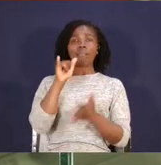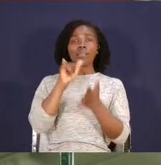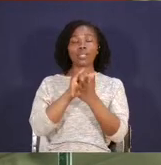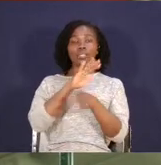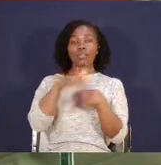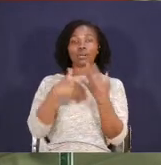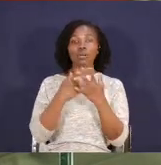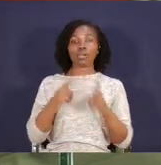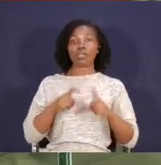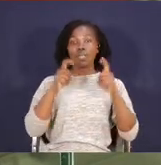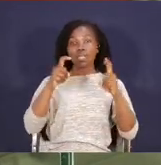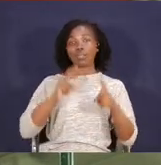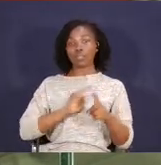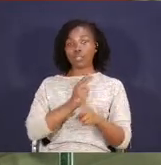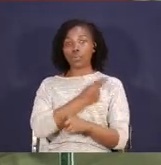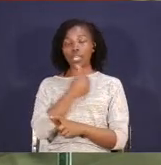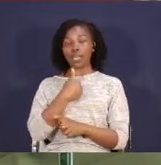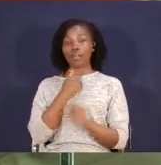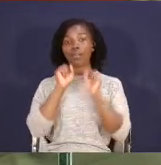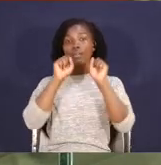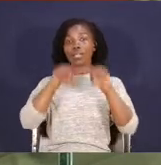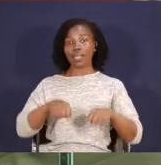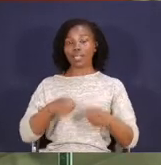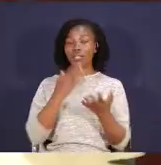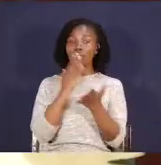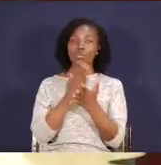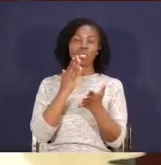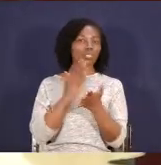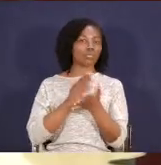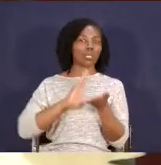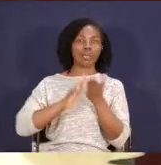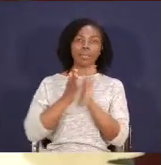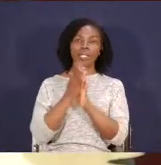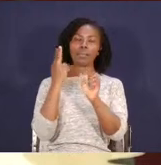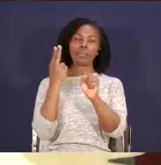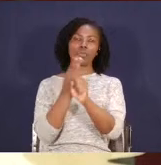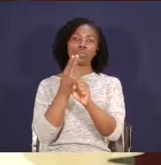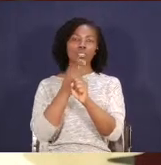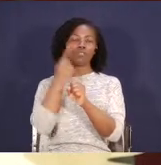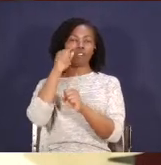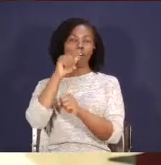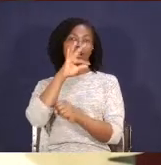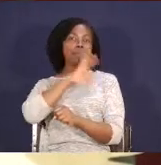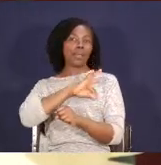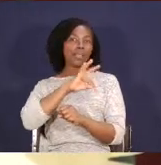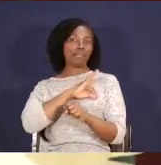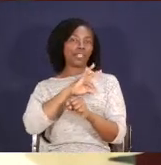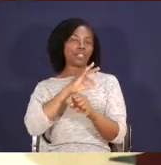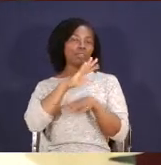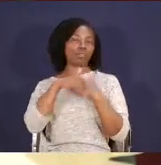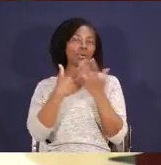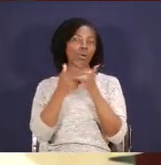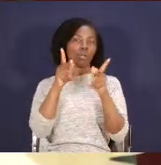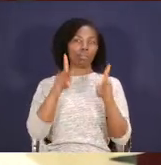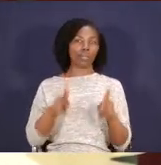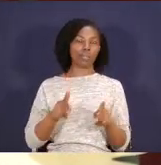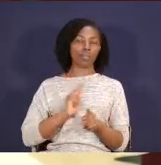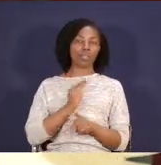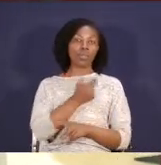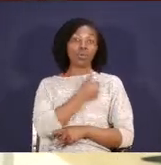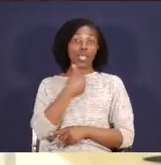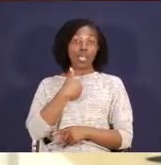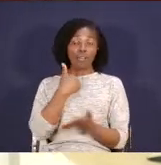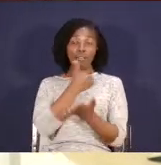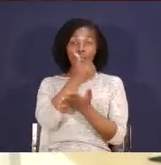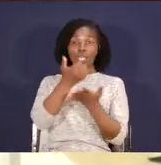us can actually be exploited for the benefit of everybody. We have an economy right